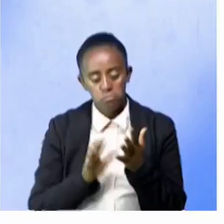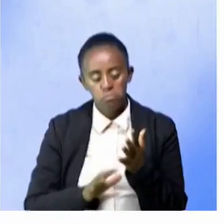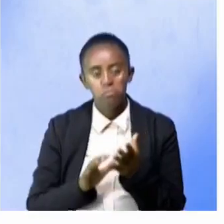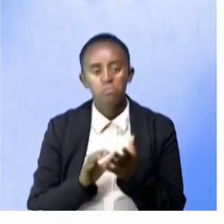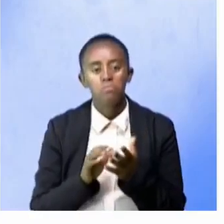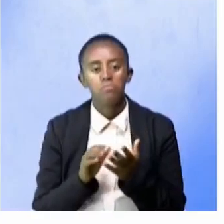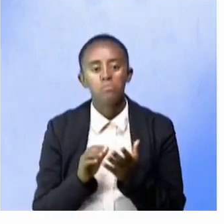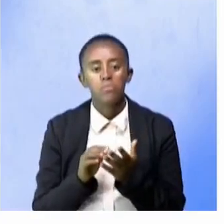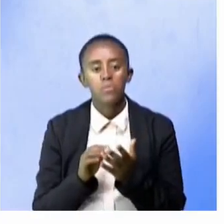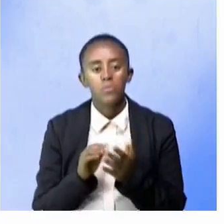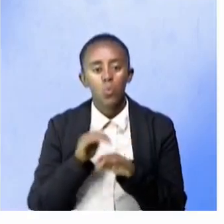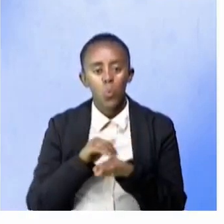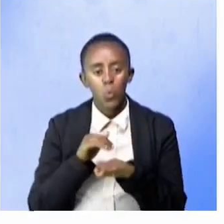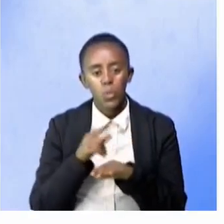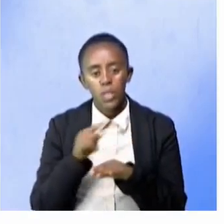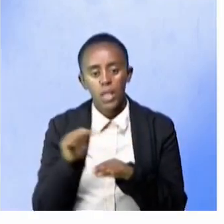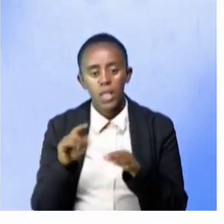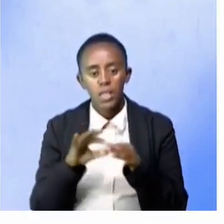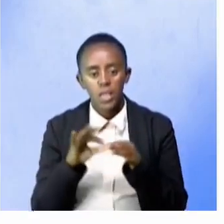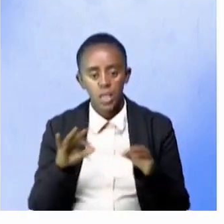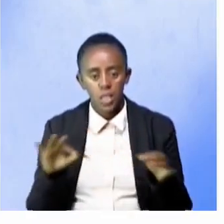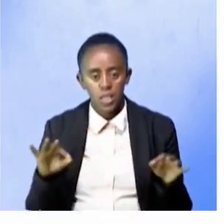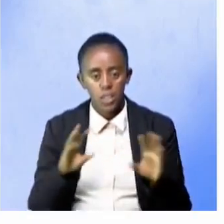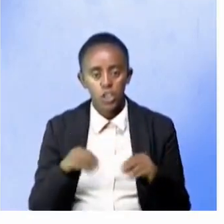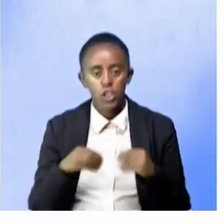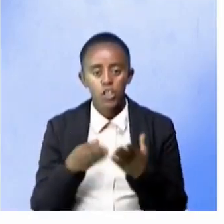From the sentences